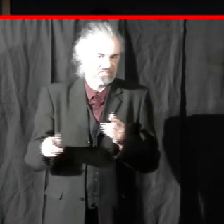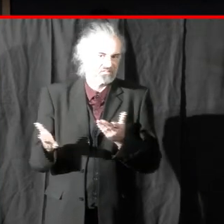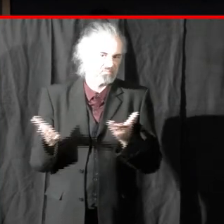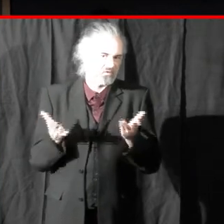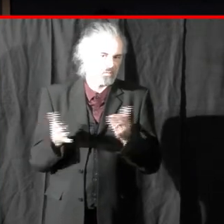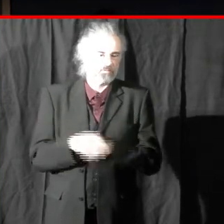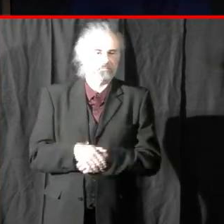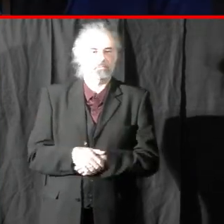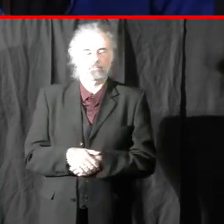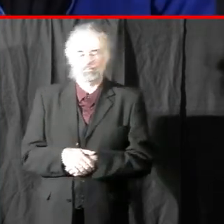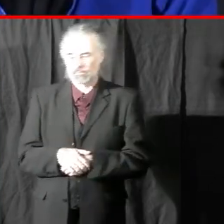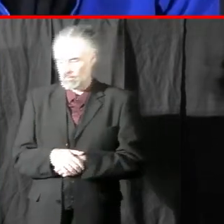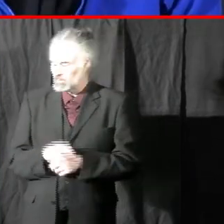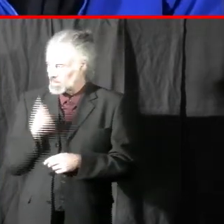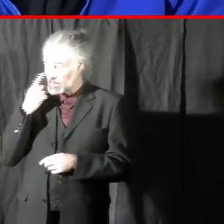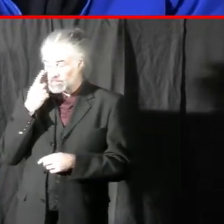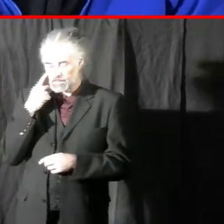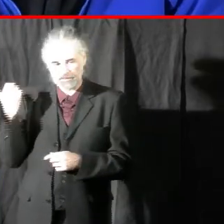Let's watch.